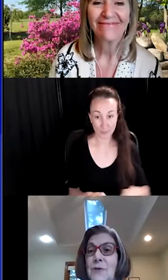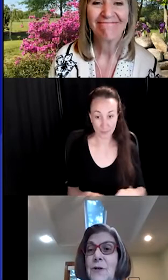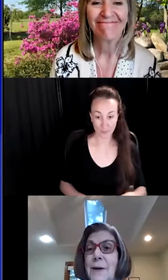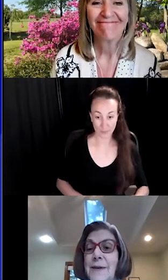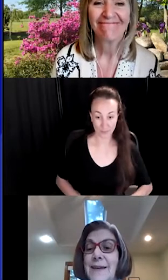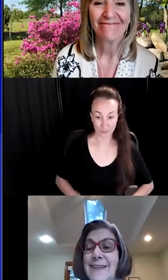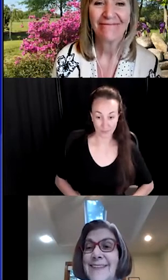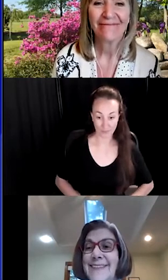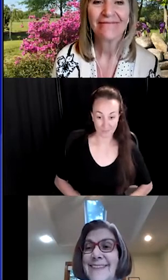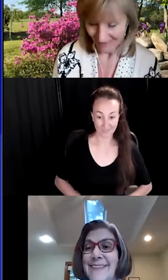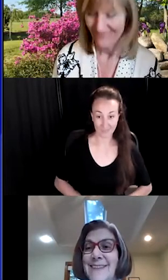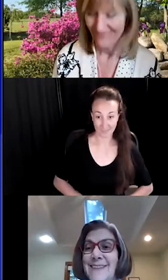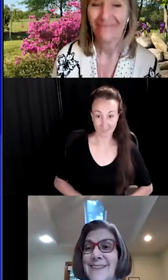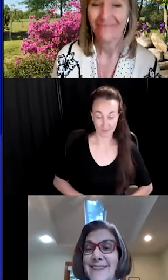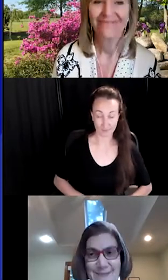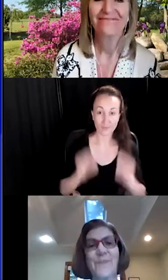Shall I begin?